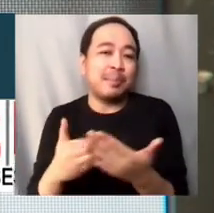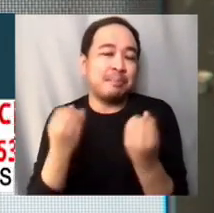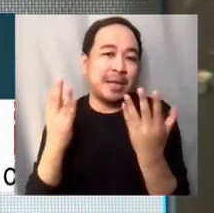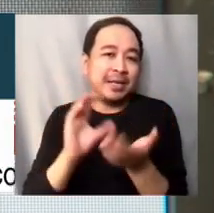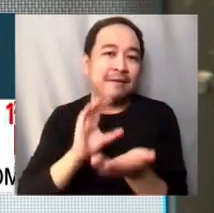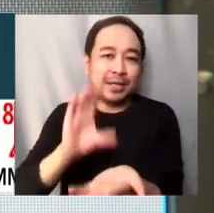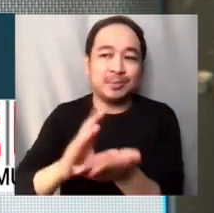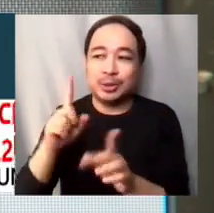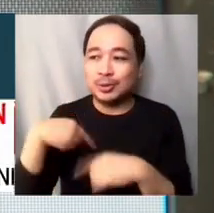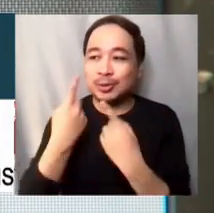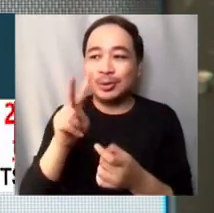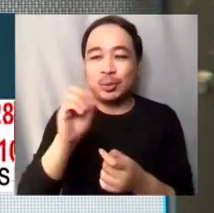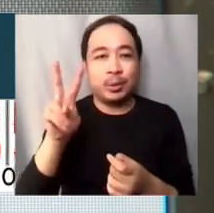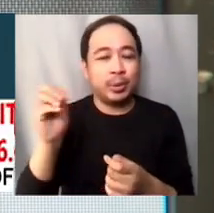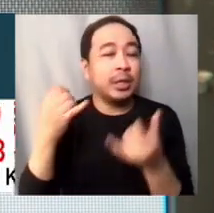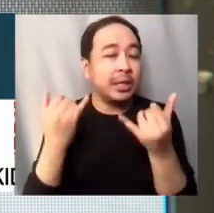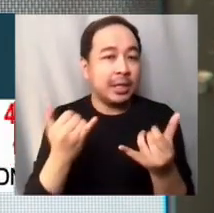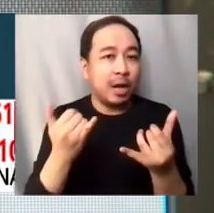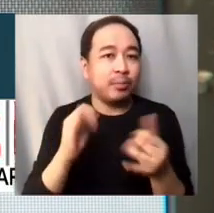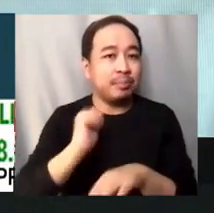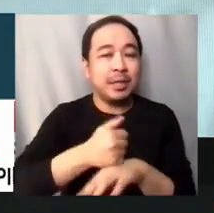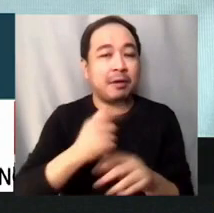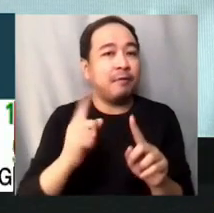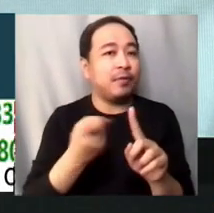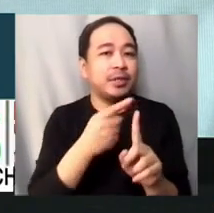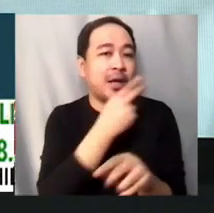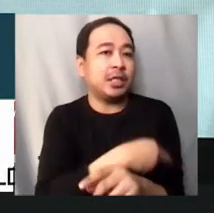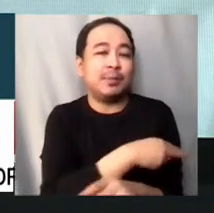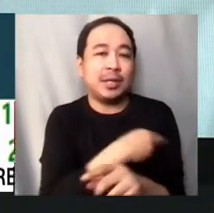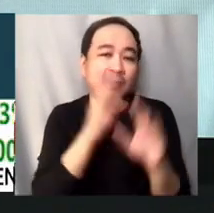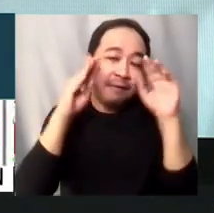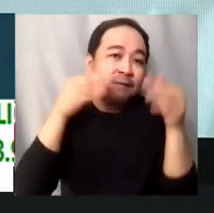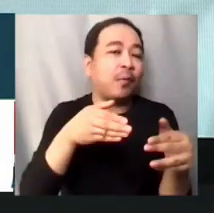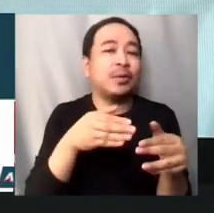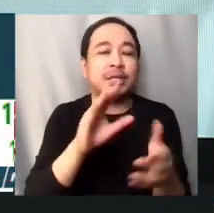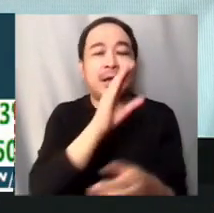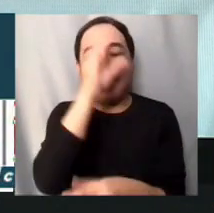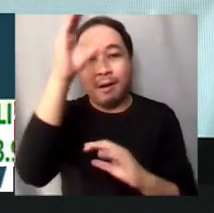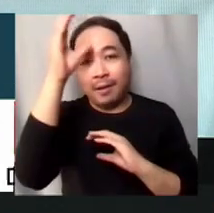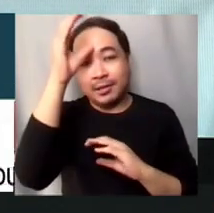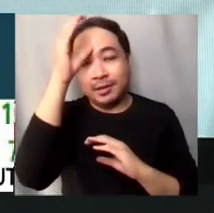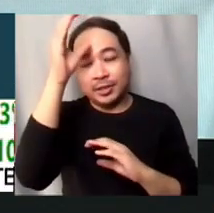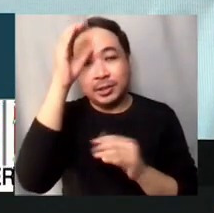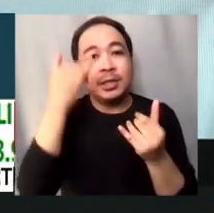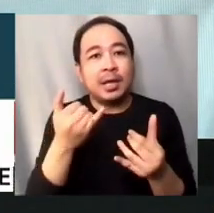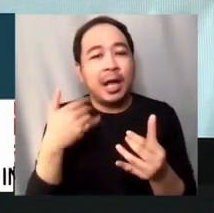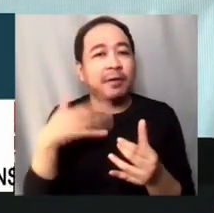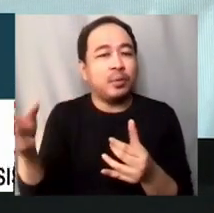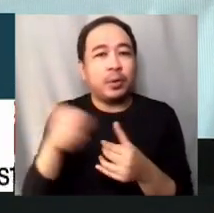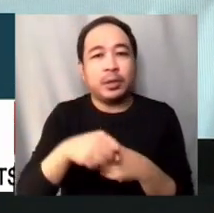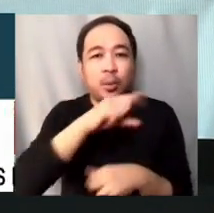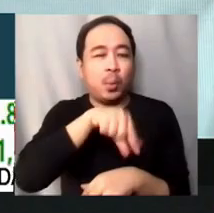builds the country's first hospital specializing in cancer, acquiring a controlling stake in local hospital chain Qualimed,